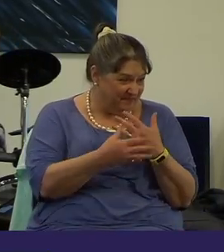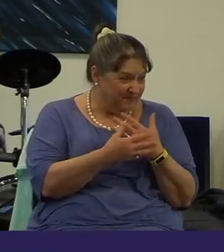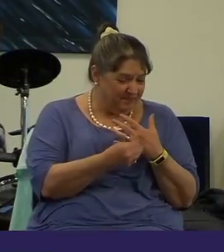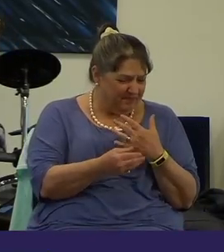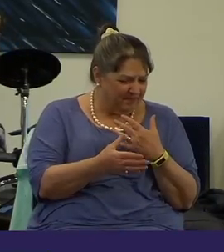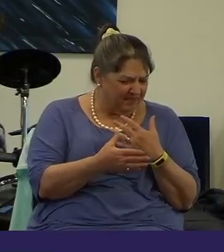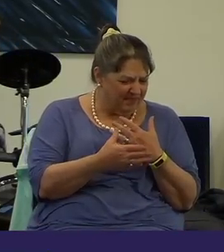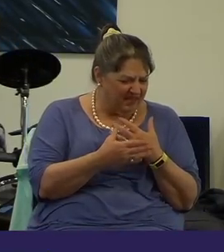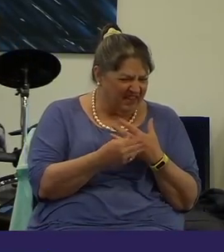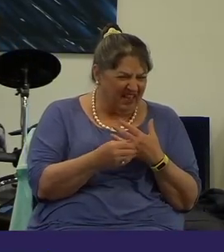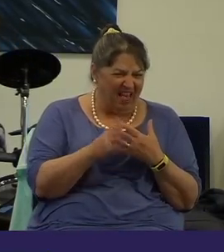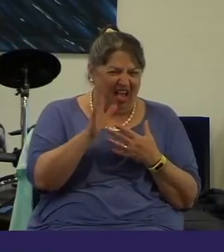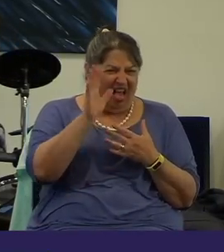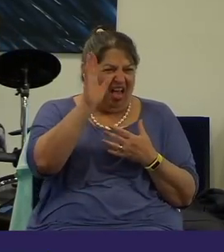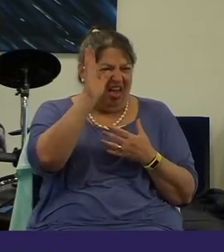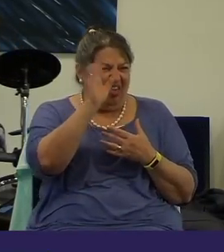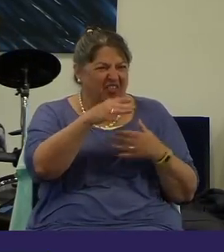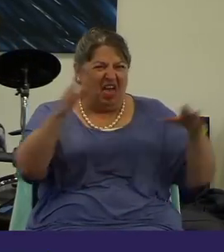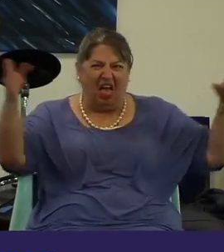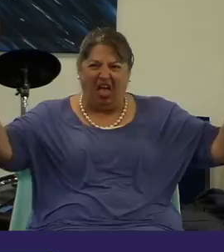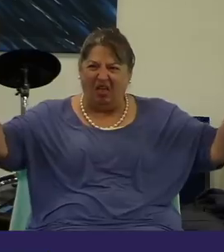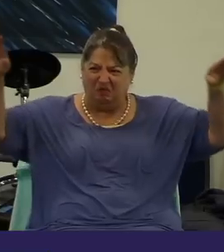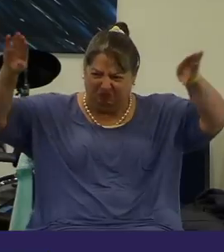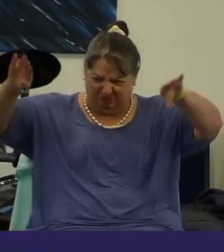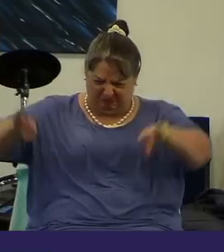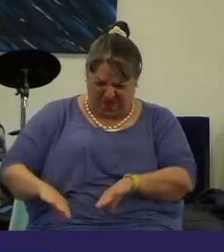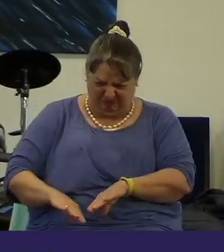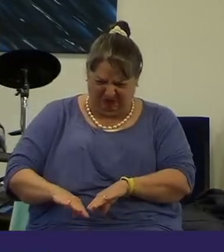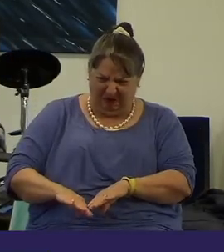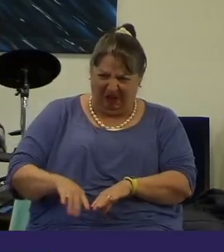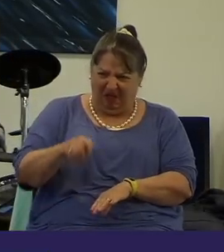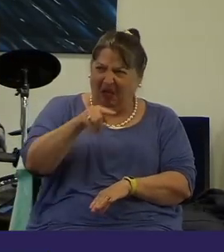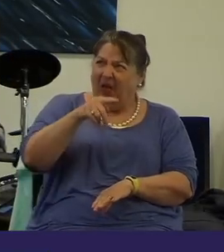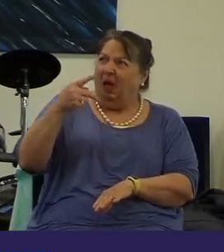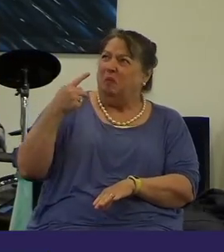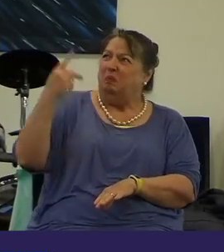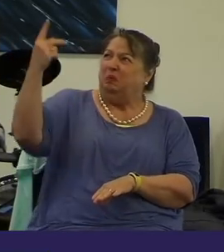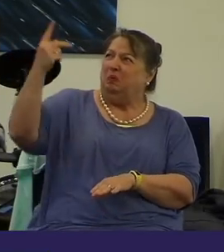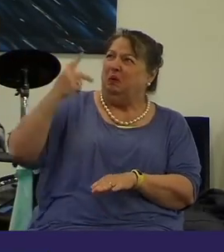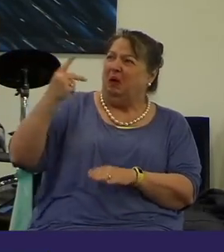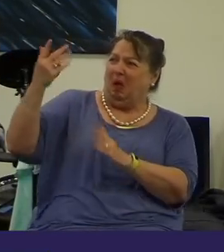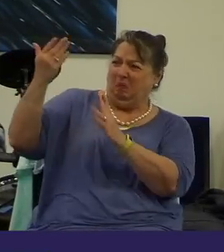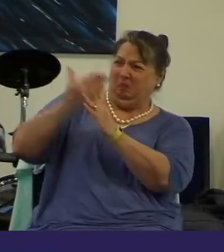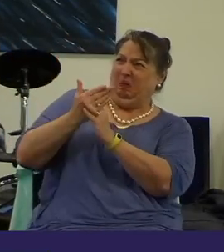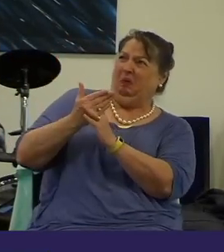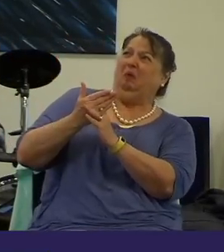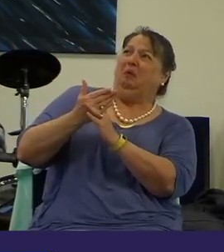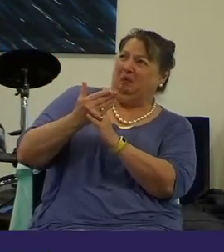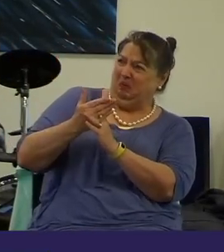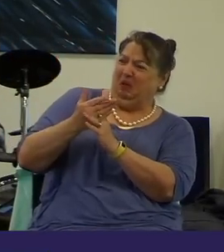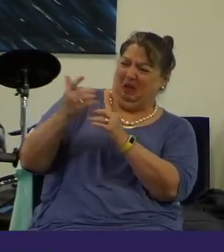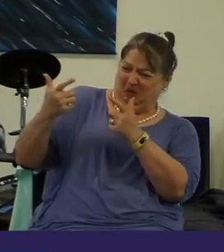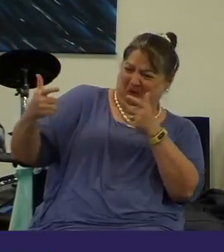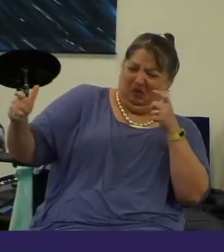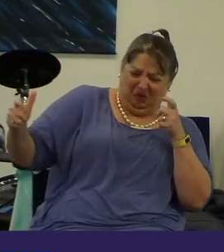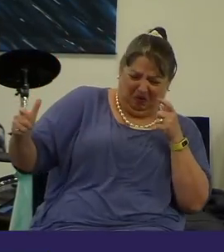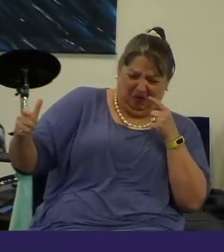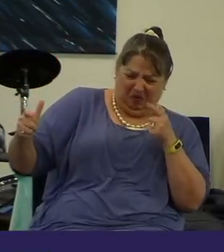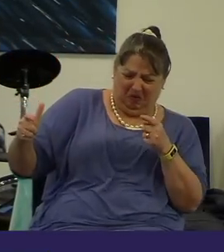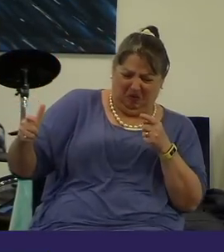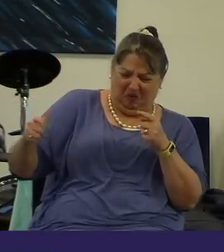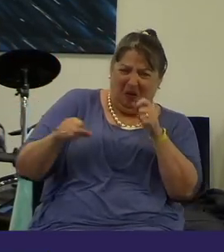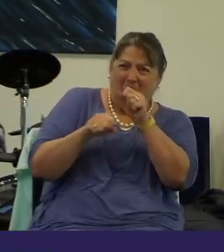The chasm that lay between us, how high